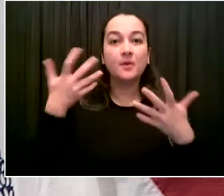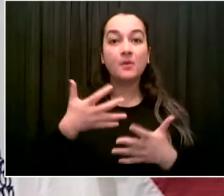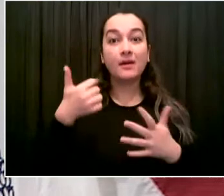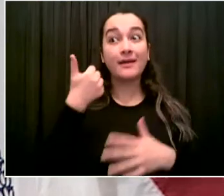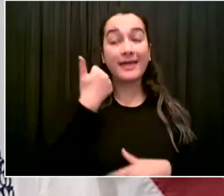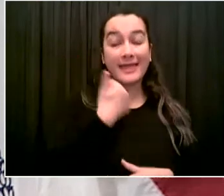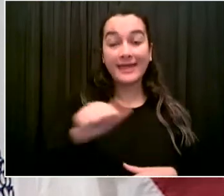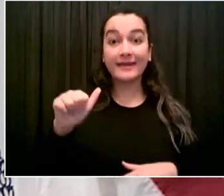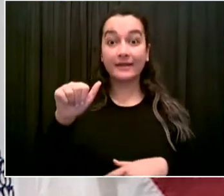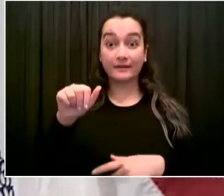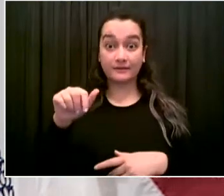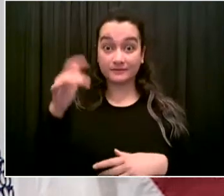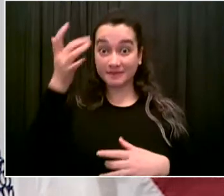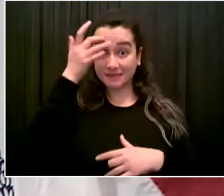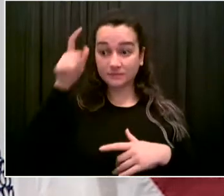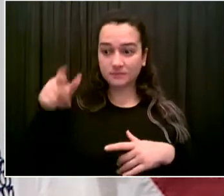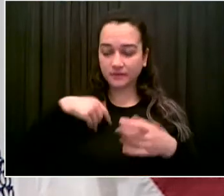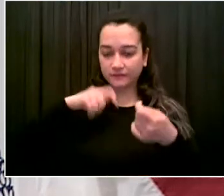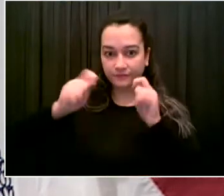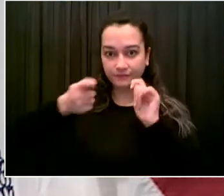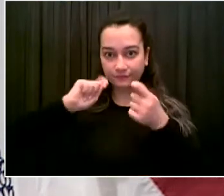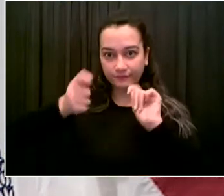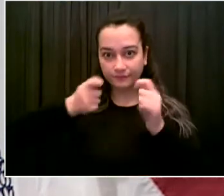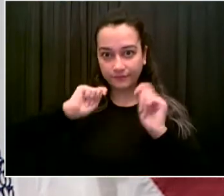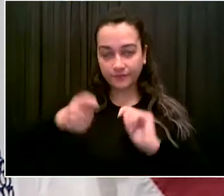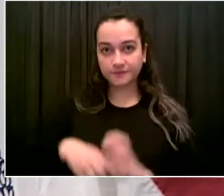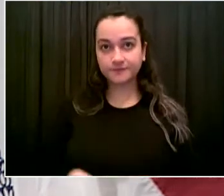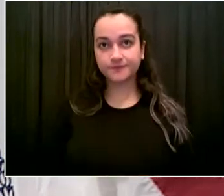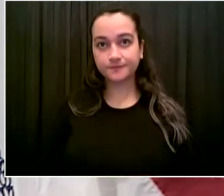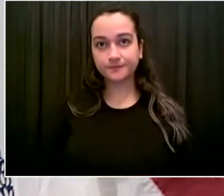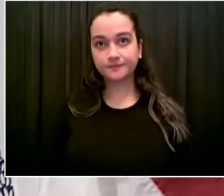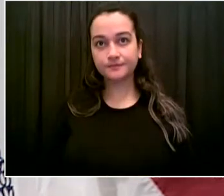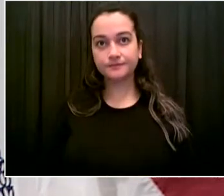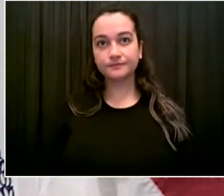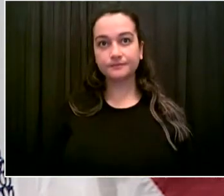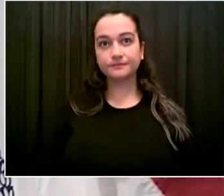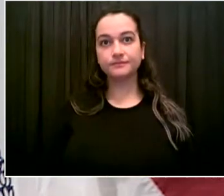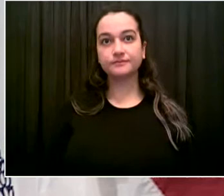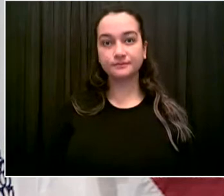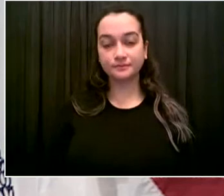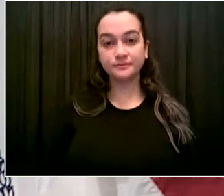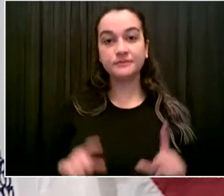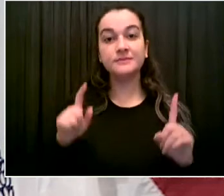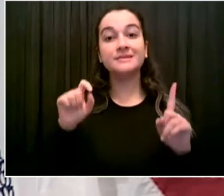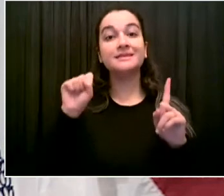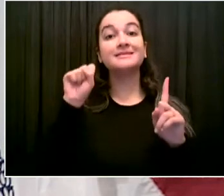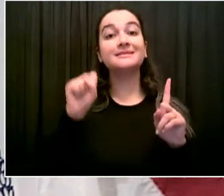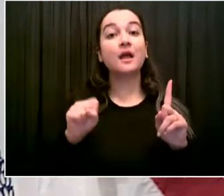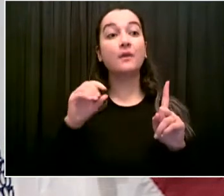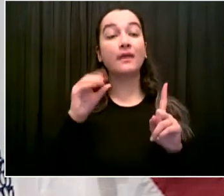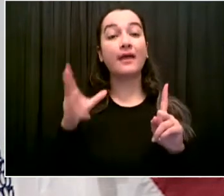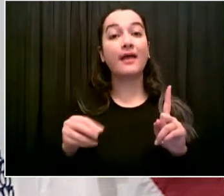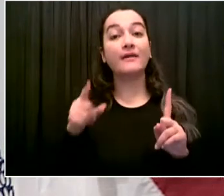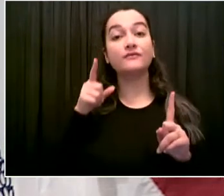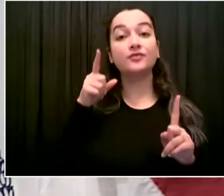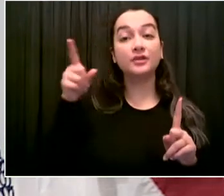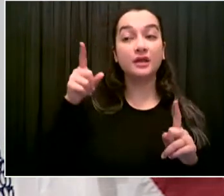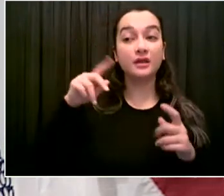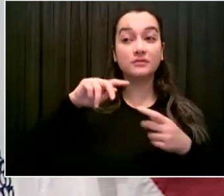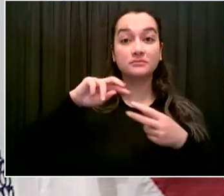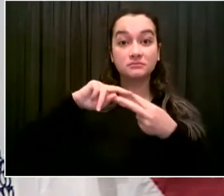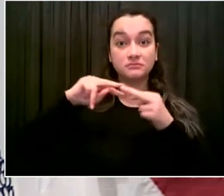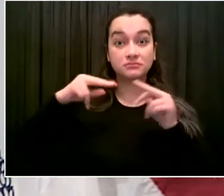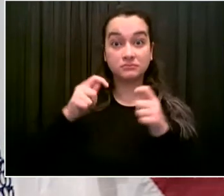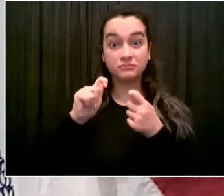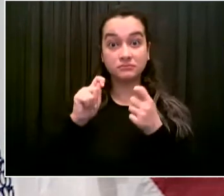There was concern that the variants might not respond to the vaccine. So far, we're not seeing that. There was a concern they may be more deadly.